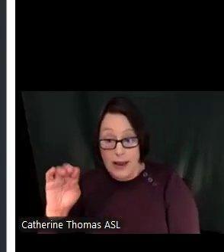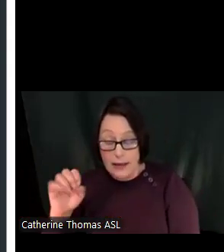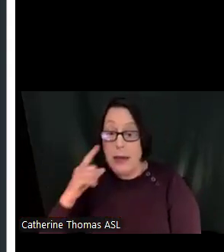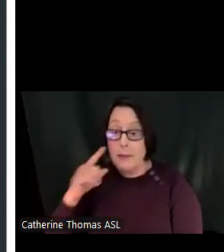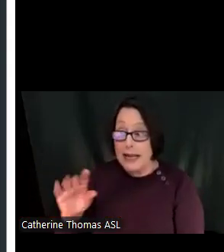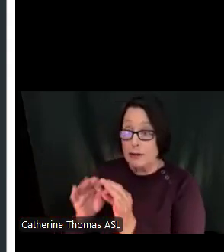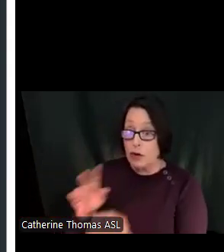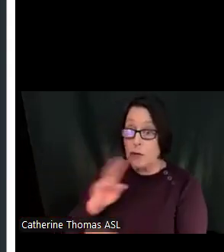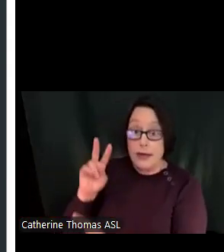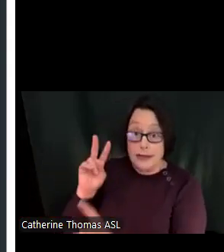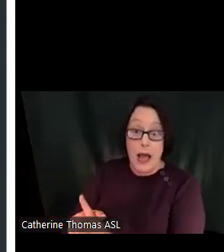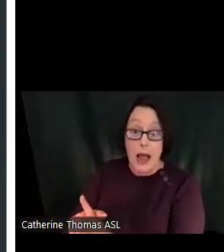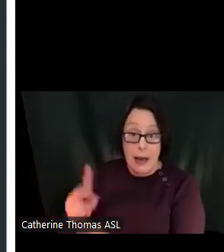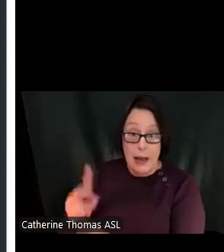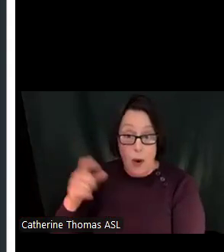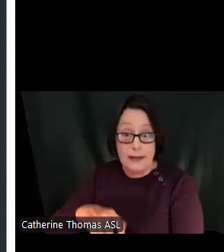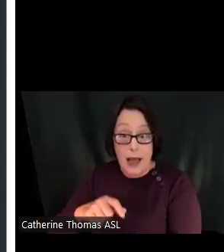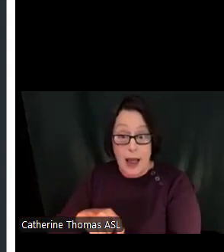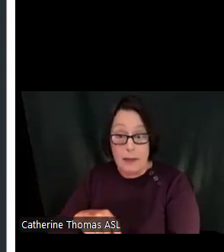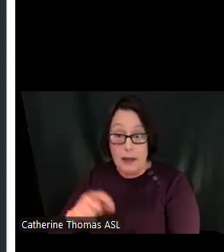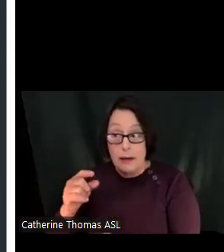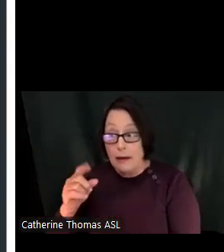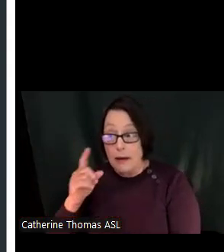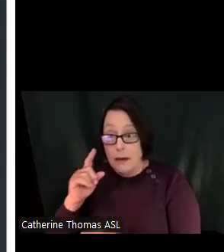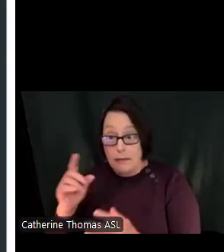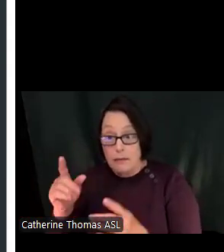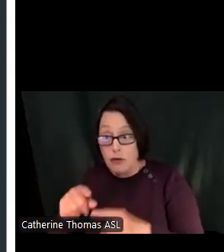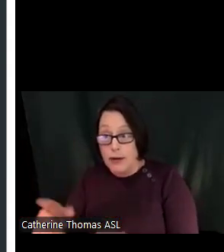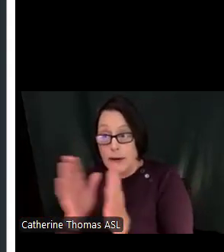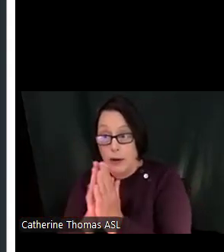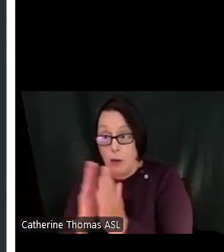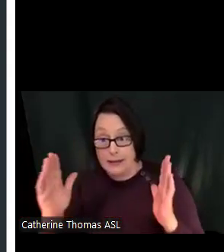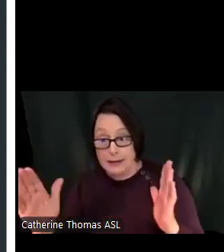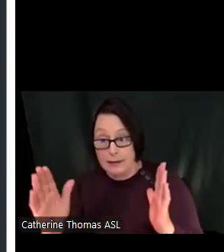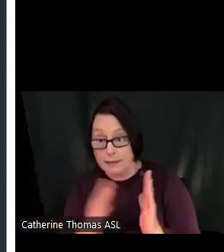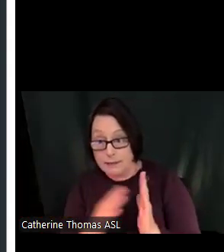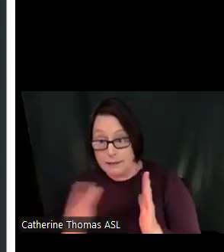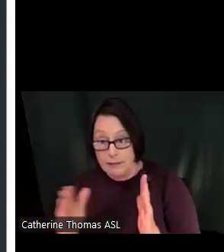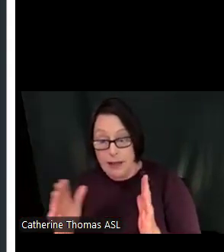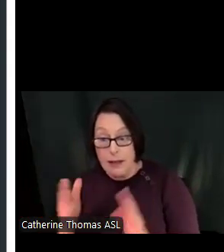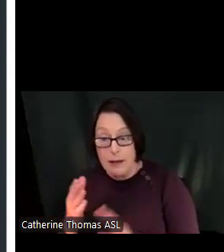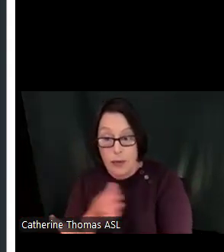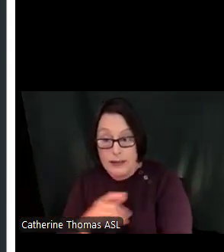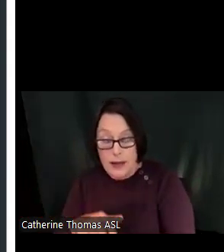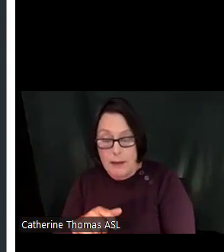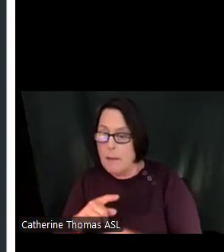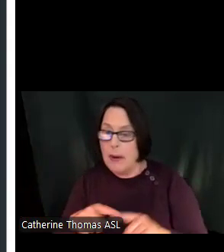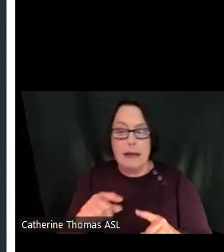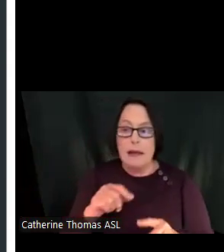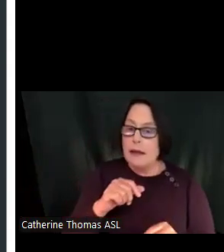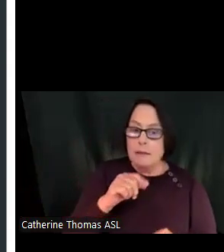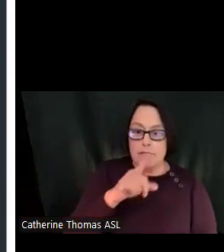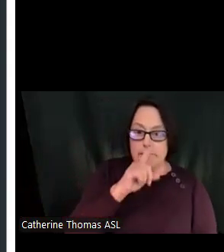assigned at one point in the lifespan of the request, but were not actually resulting in a healthcare appointment.